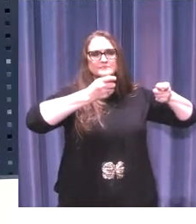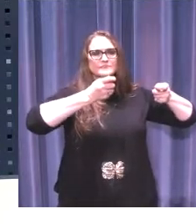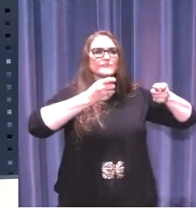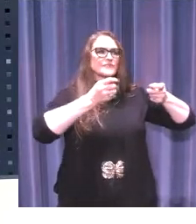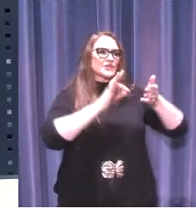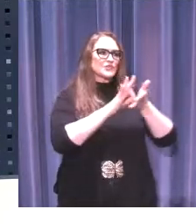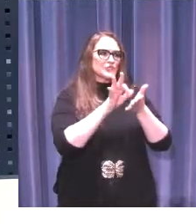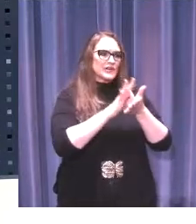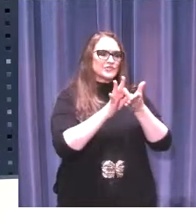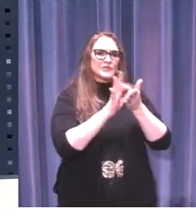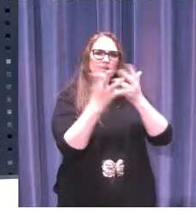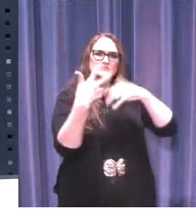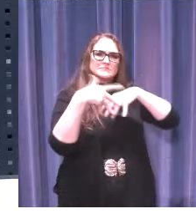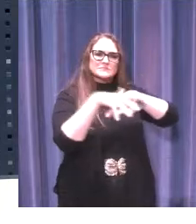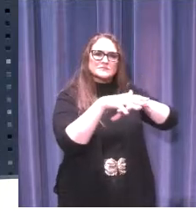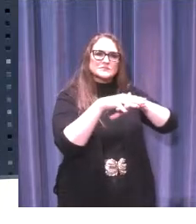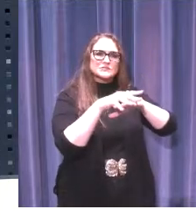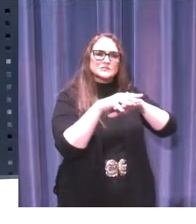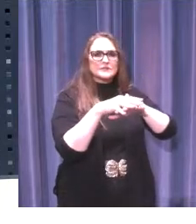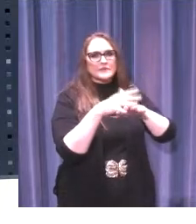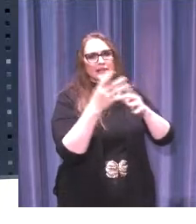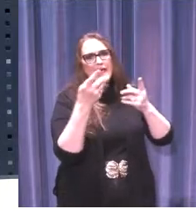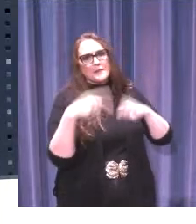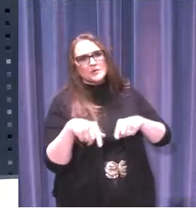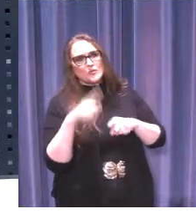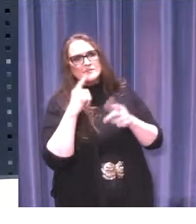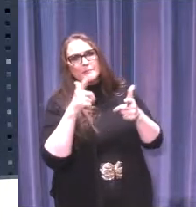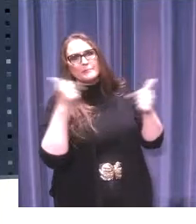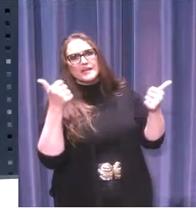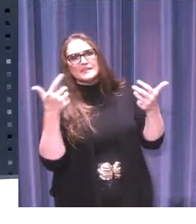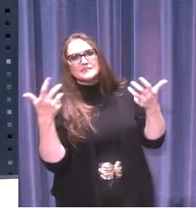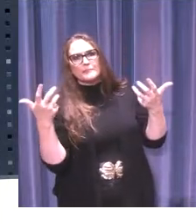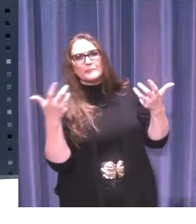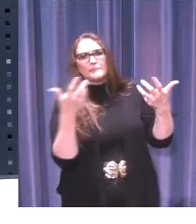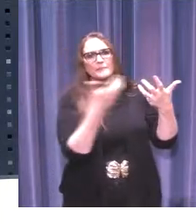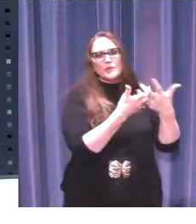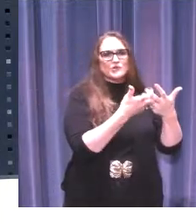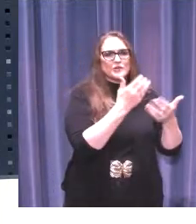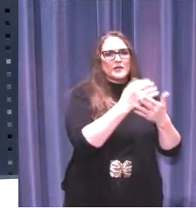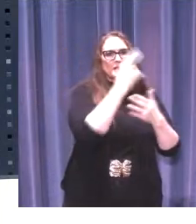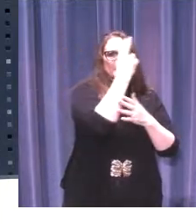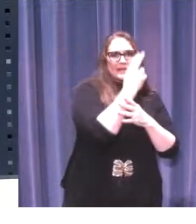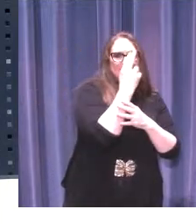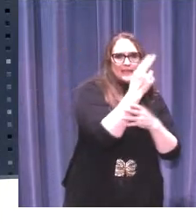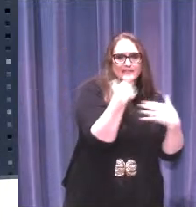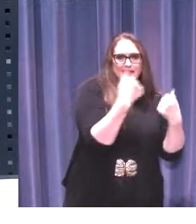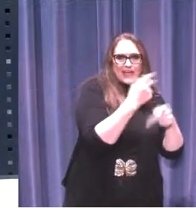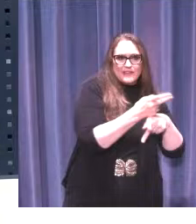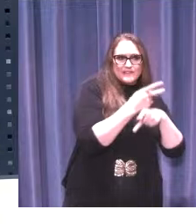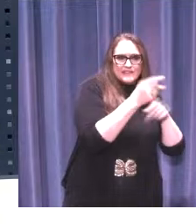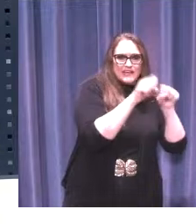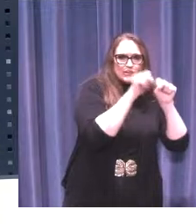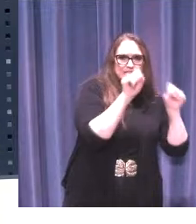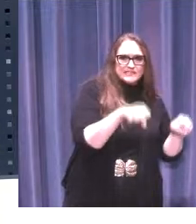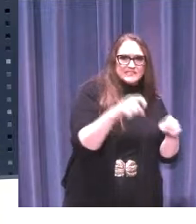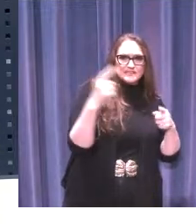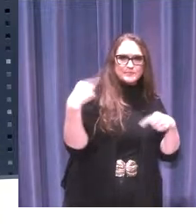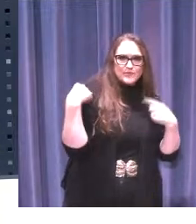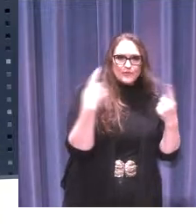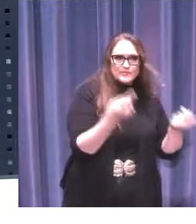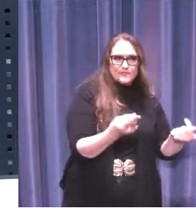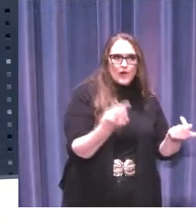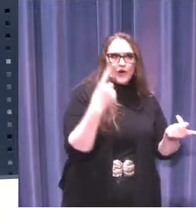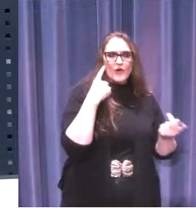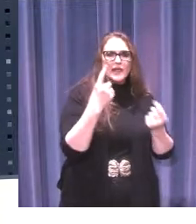what turned out to be the largest merger between Catholic healthcare systems thus far in the